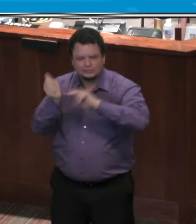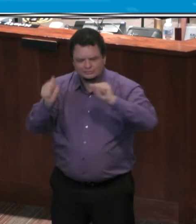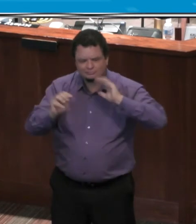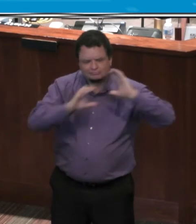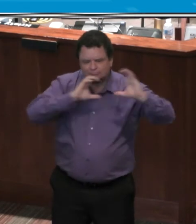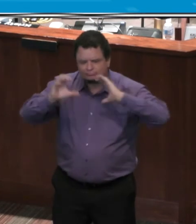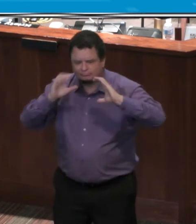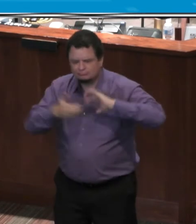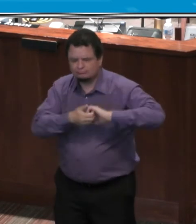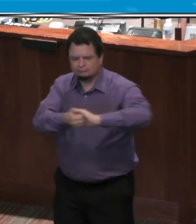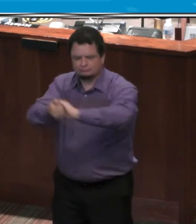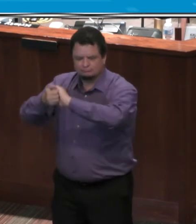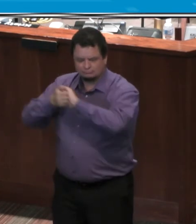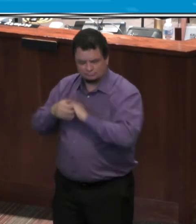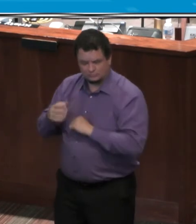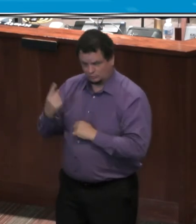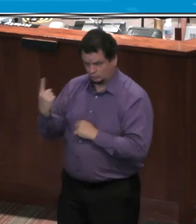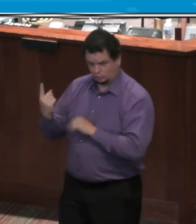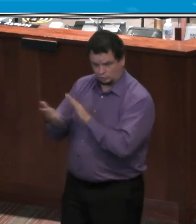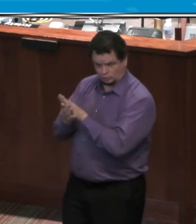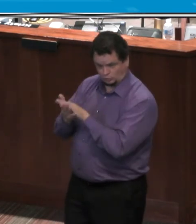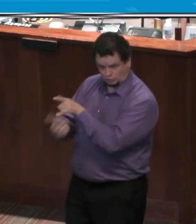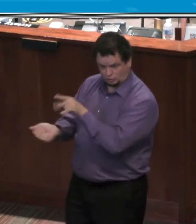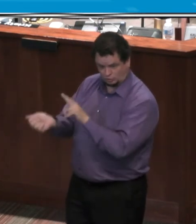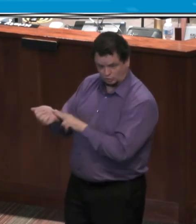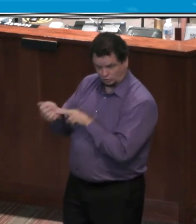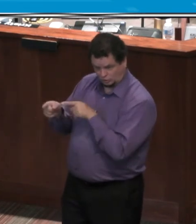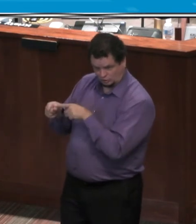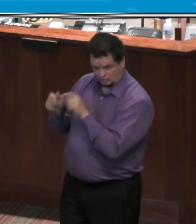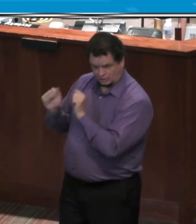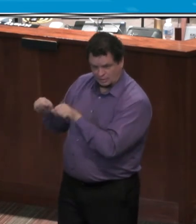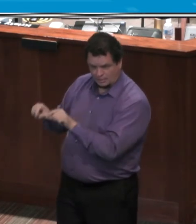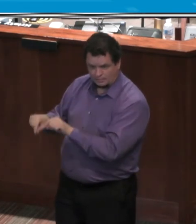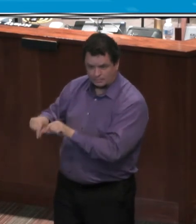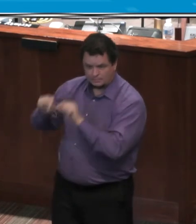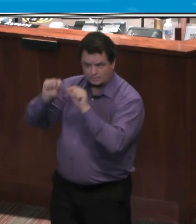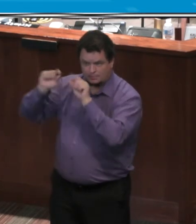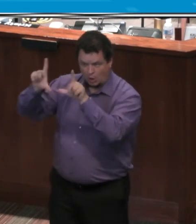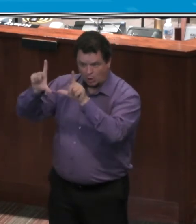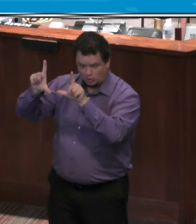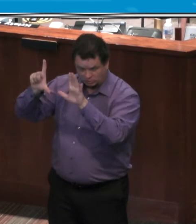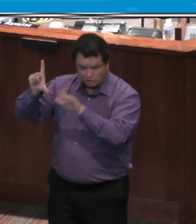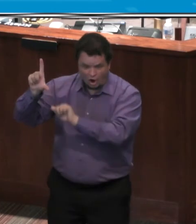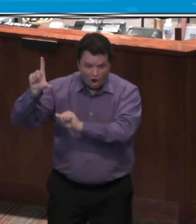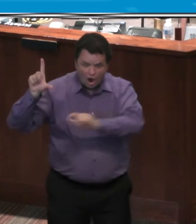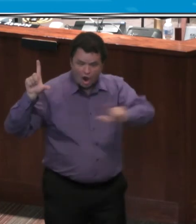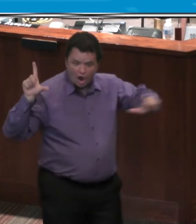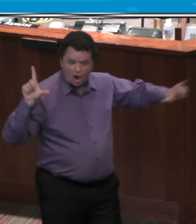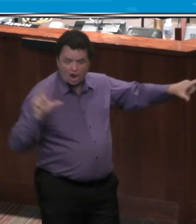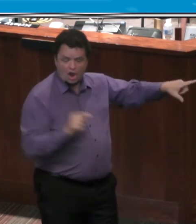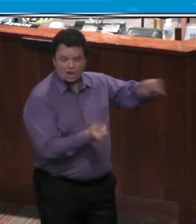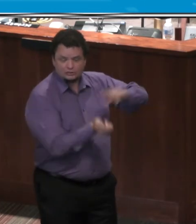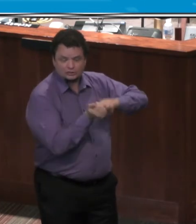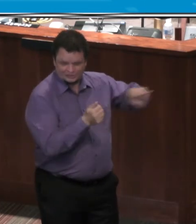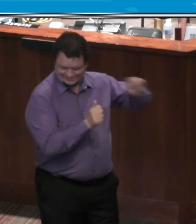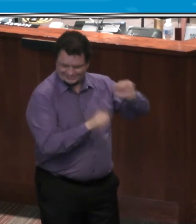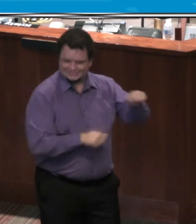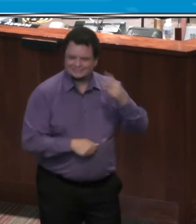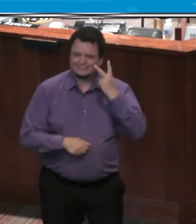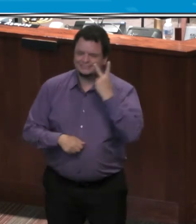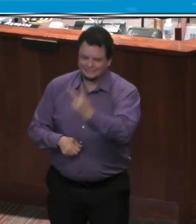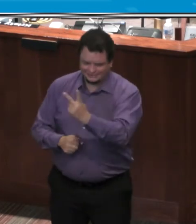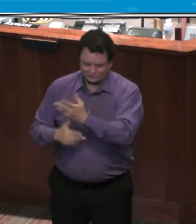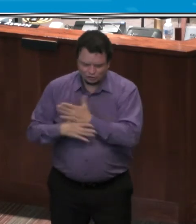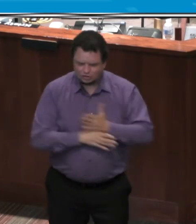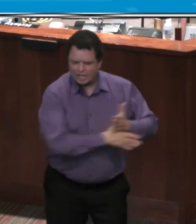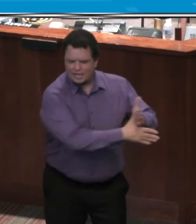from that as well. And this is a very strong group. They are strong communicators, and they have certainly let us know